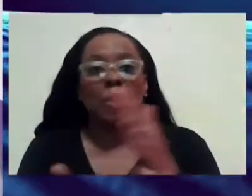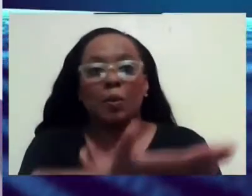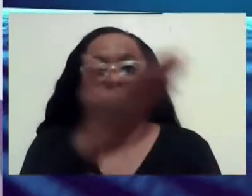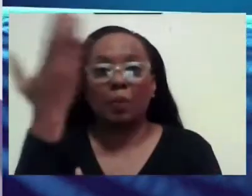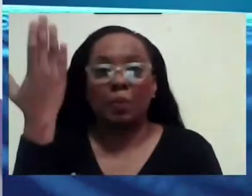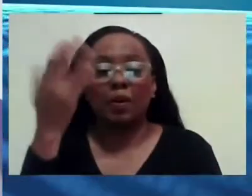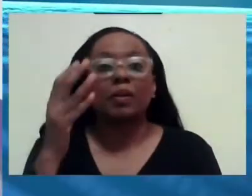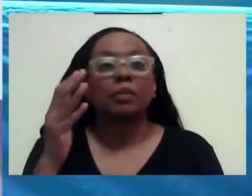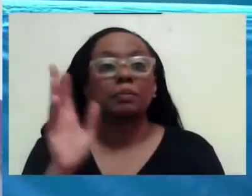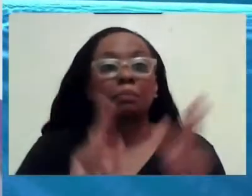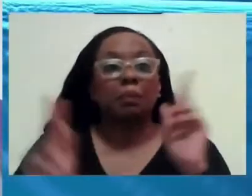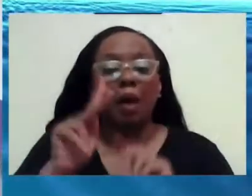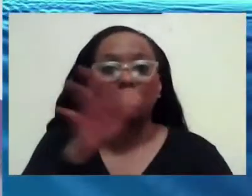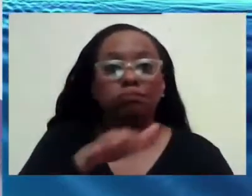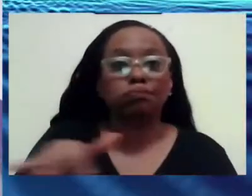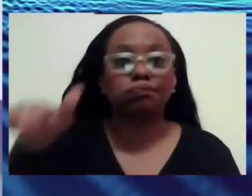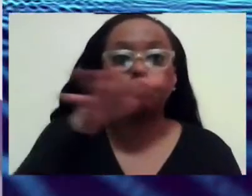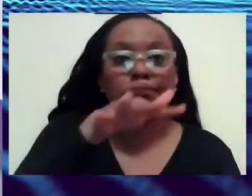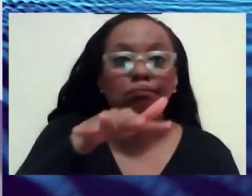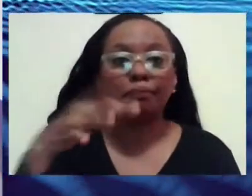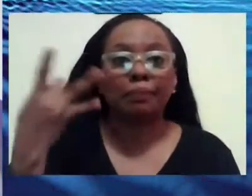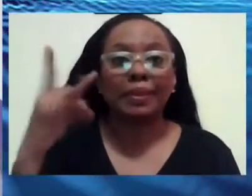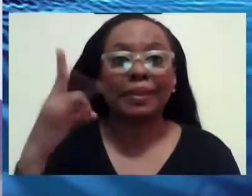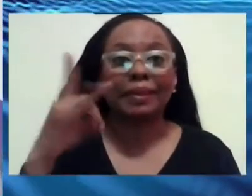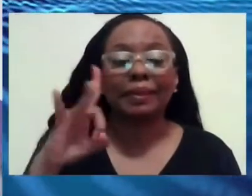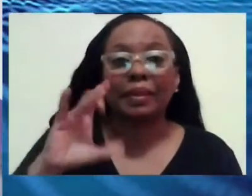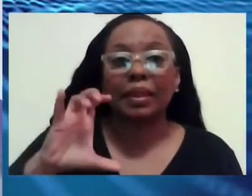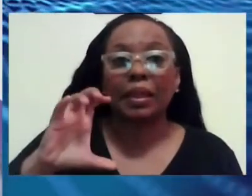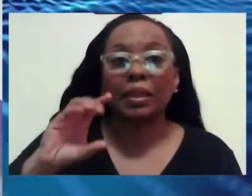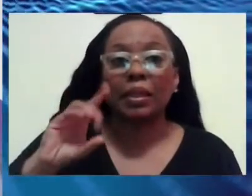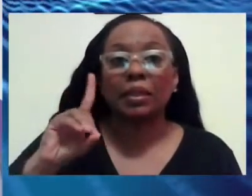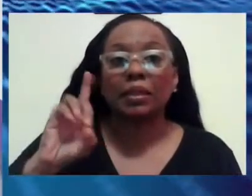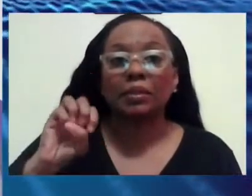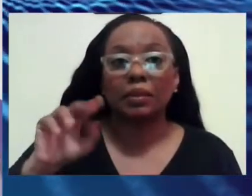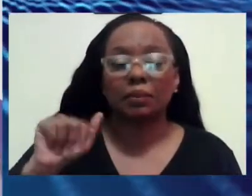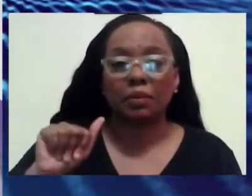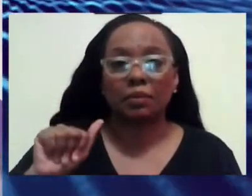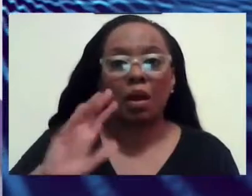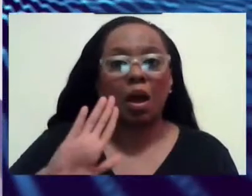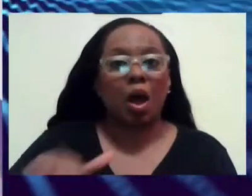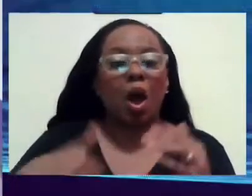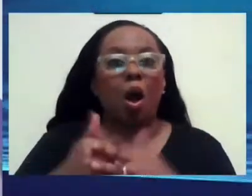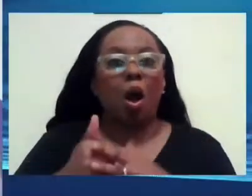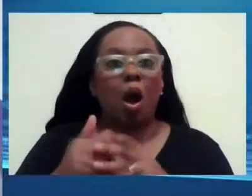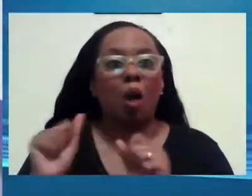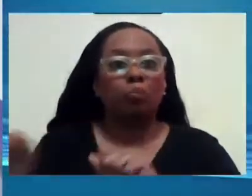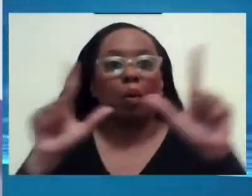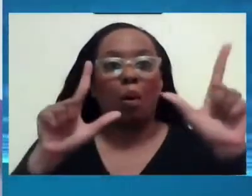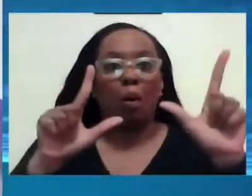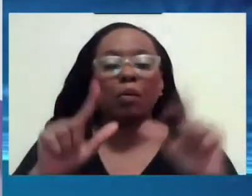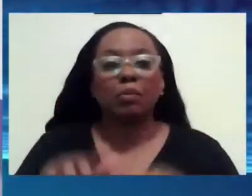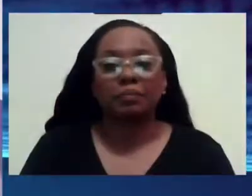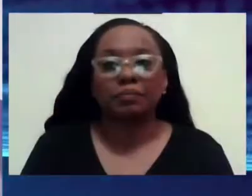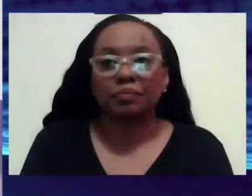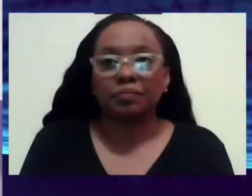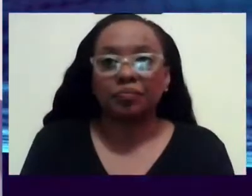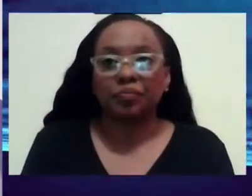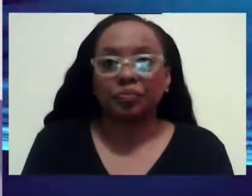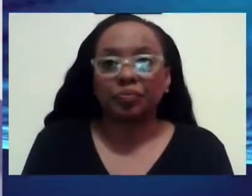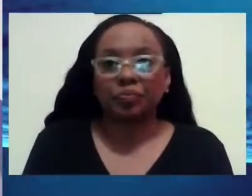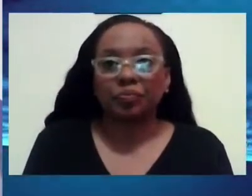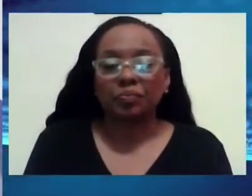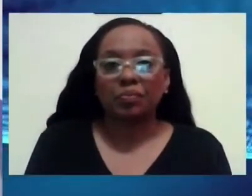here in Barbados, but across the other 18 CDEMA participating states who are joining us for the briefing. I want to, of course, start